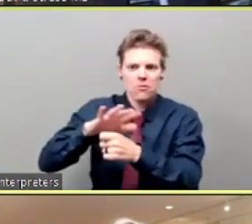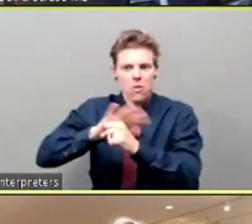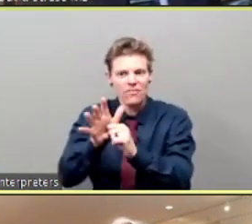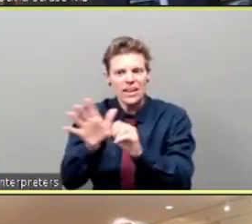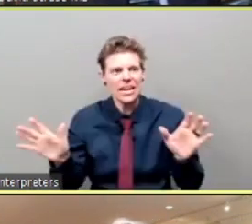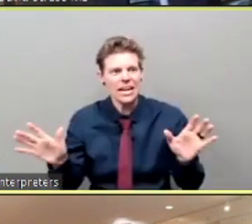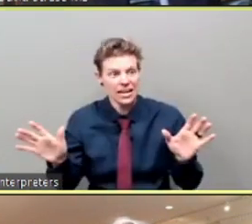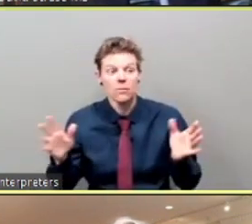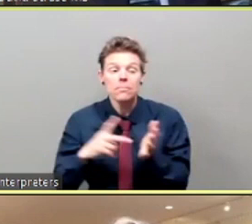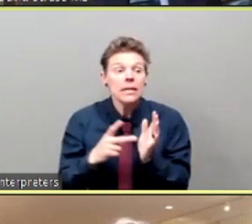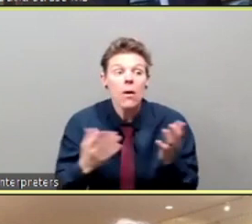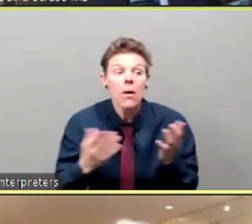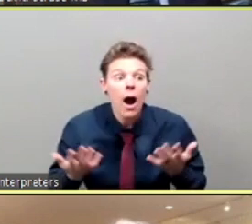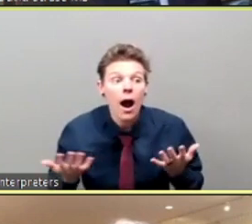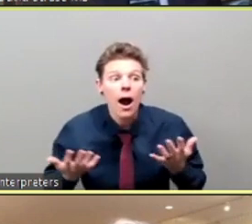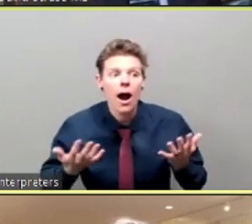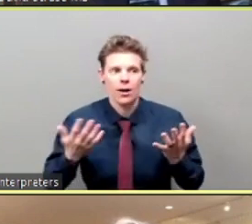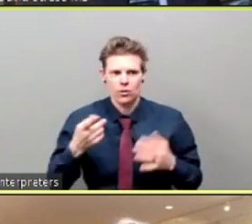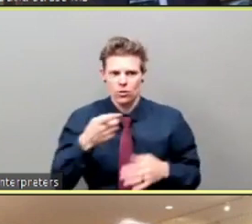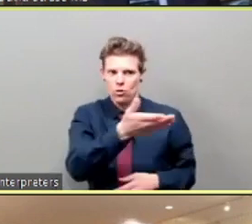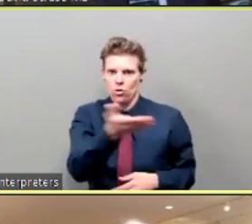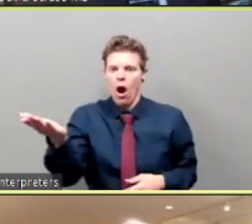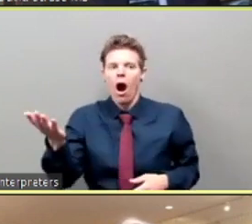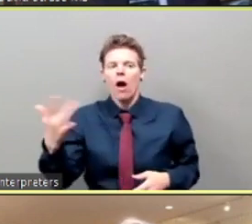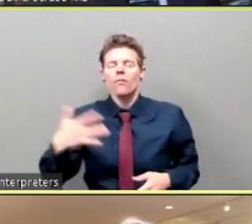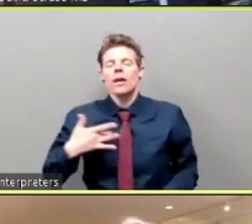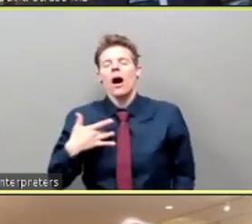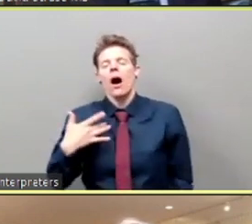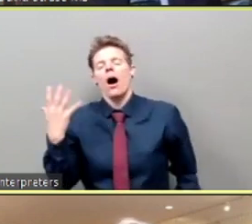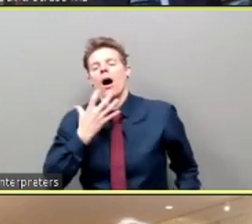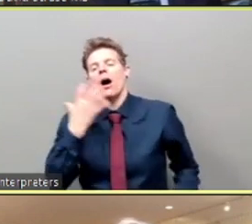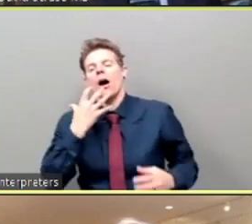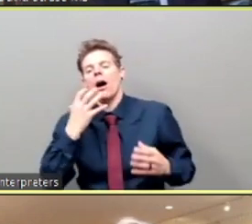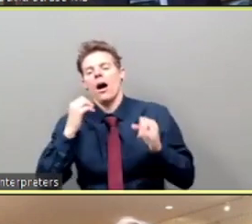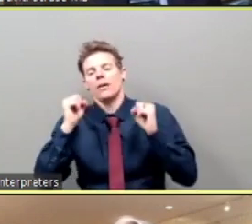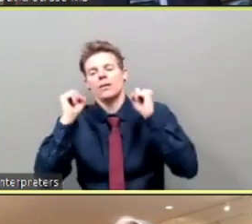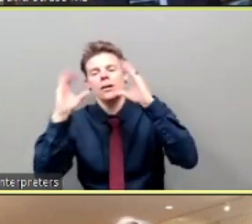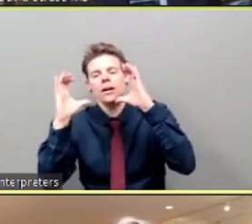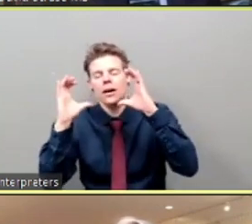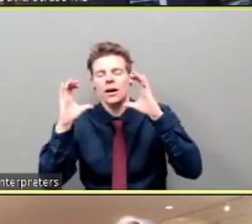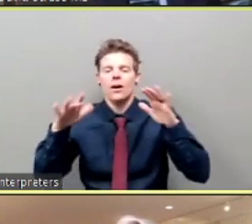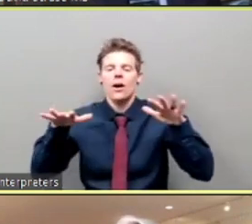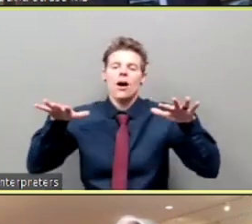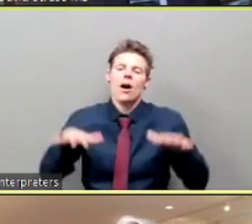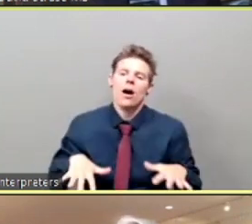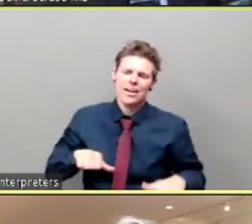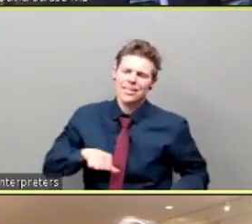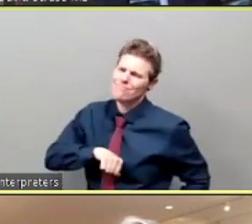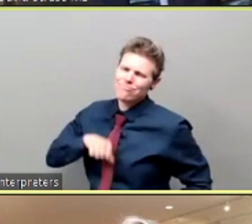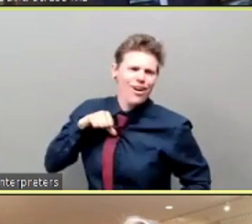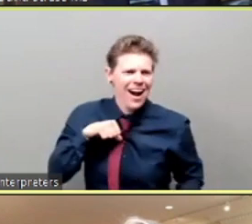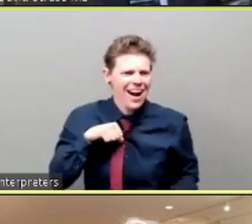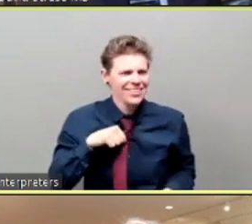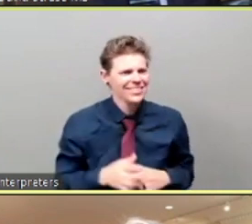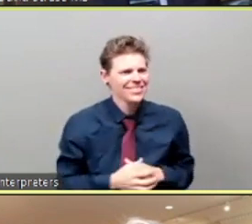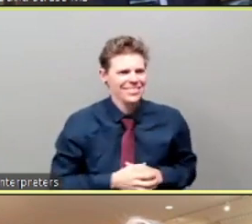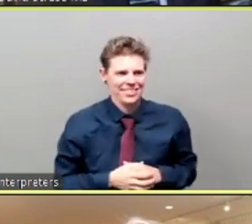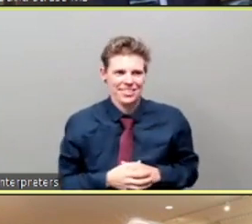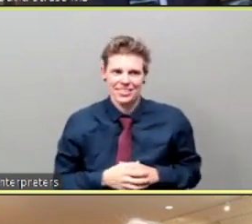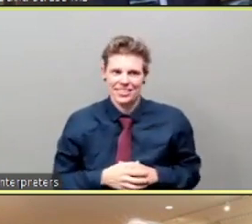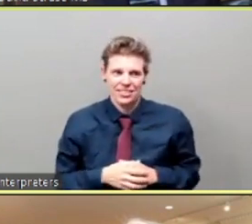be incredibly proud. It will be a lifelong journey, but we